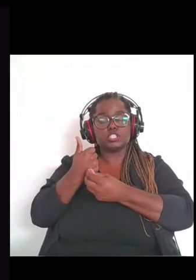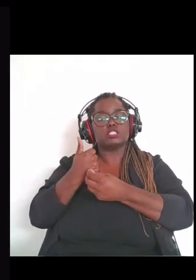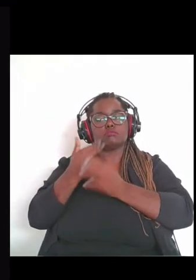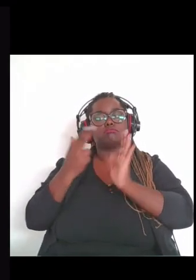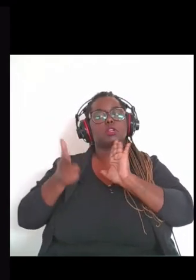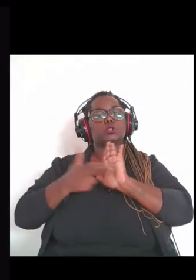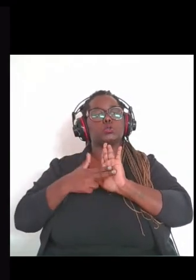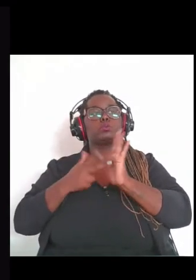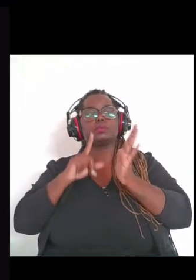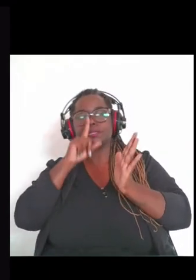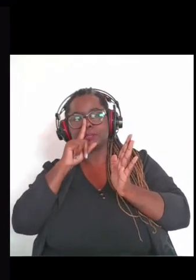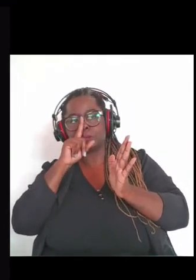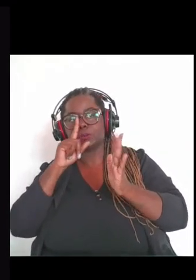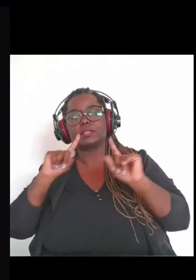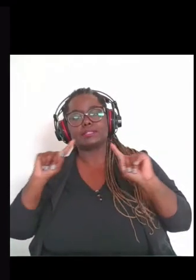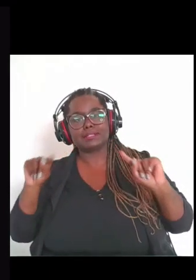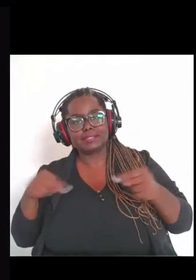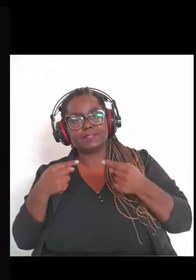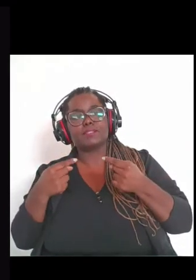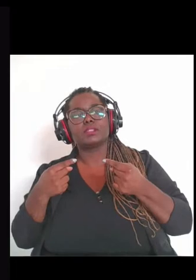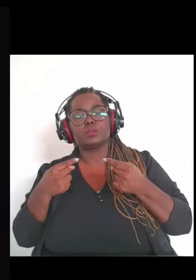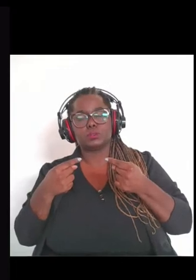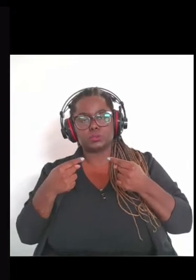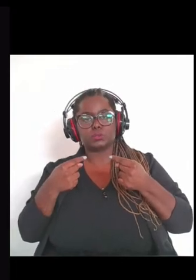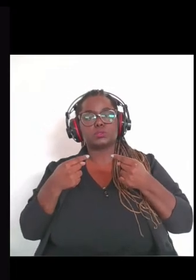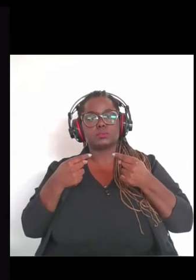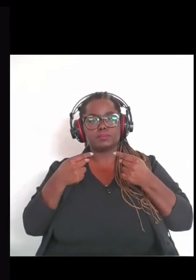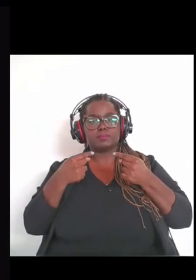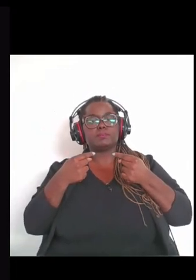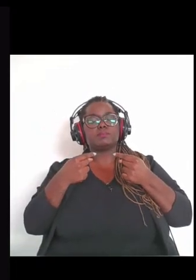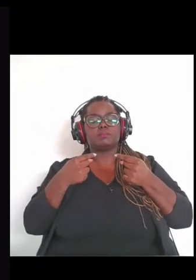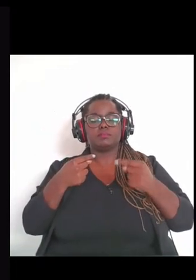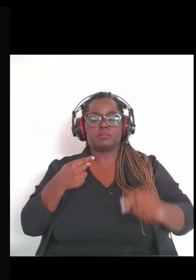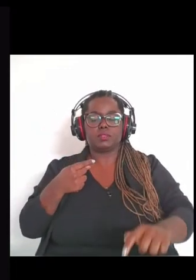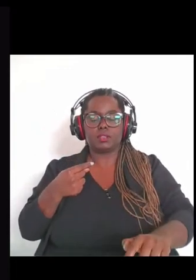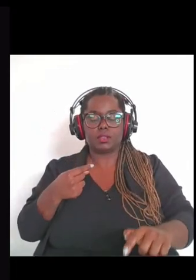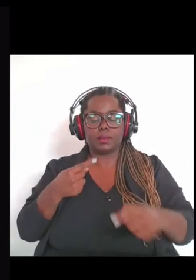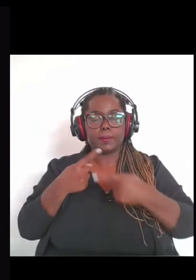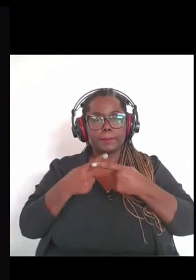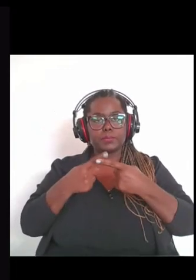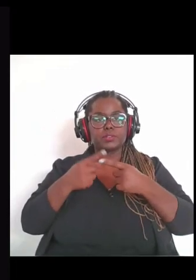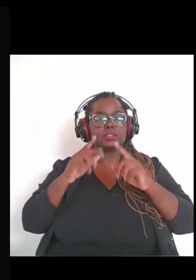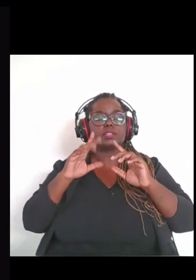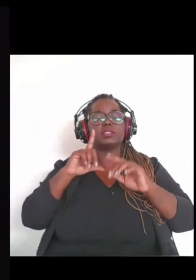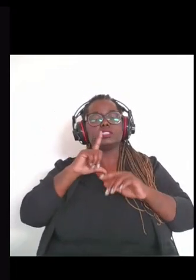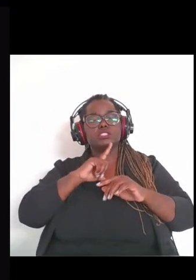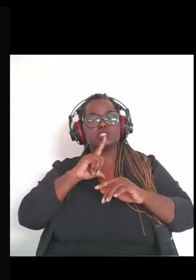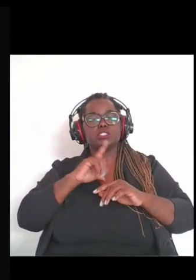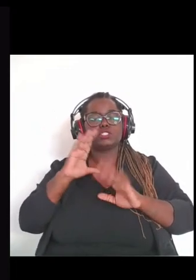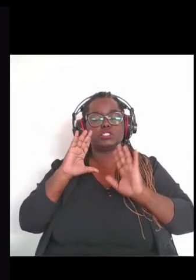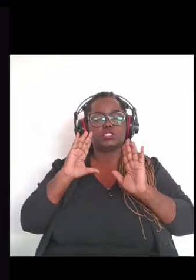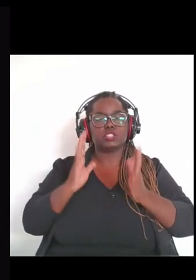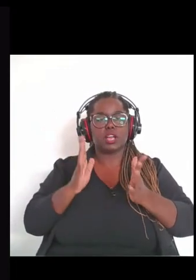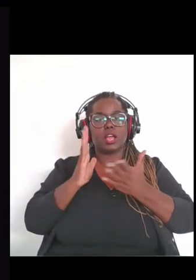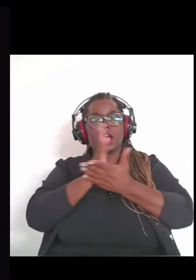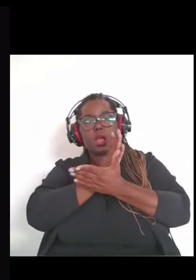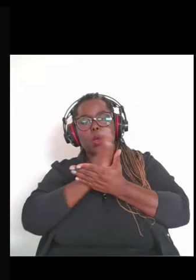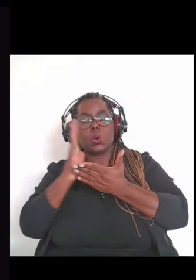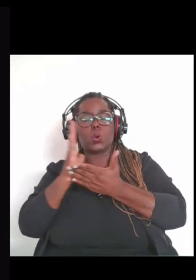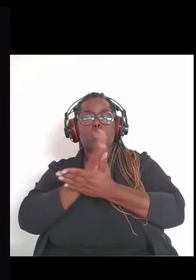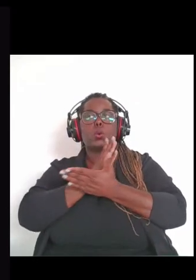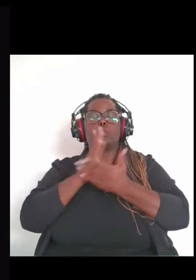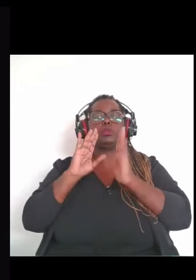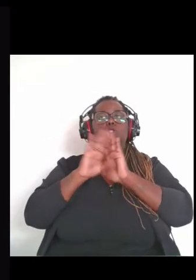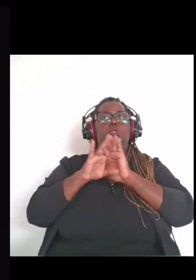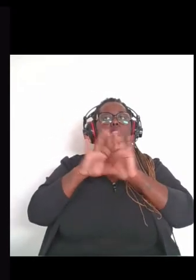disregard already existing Notions about godliness by presenting the glory